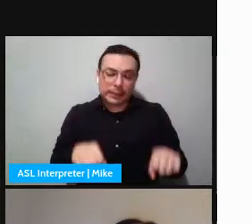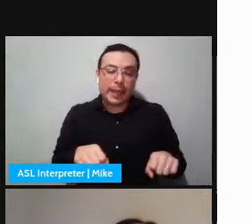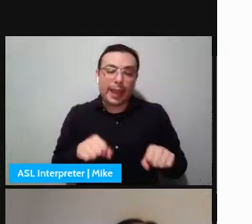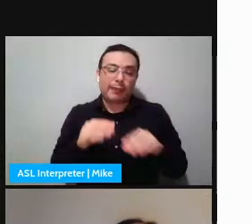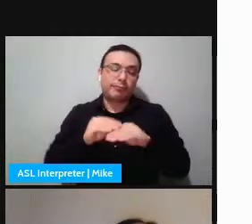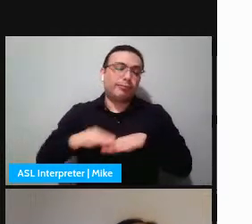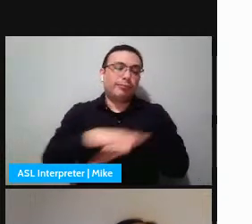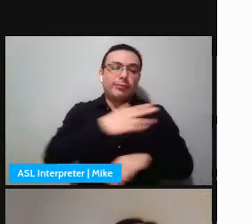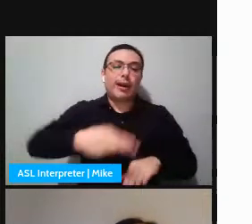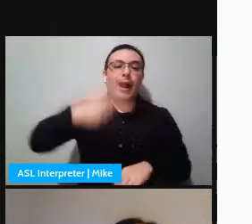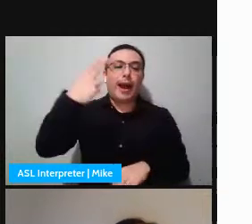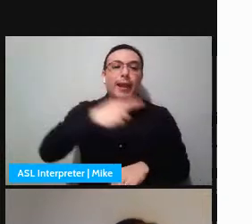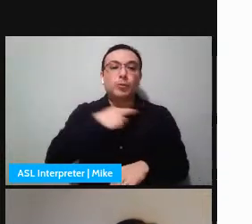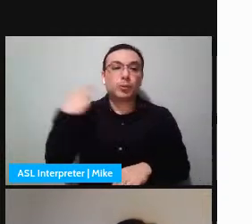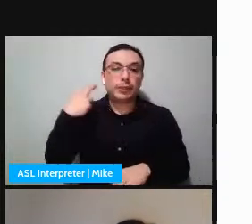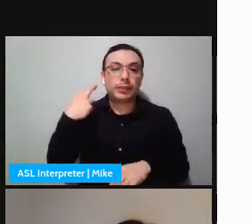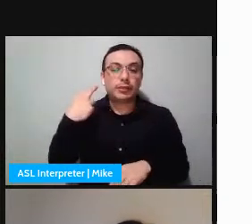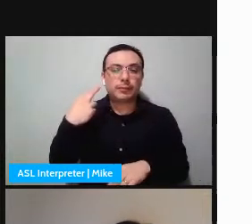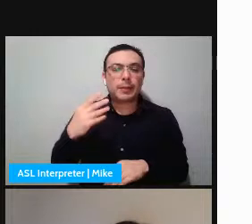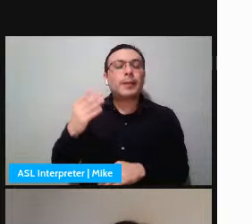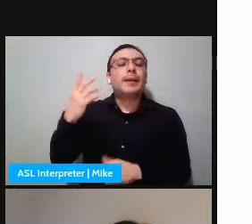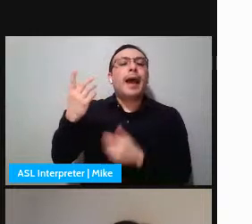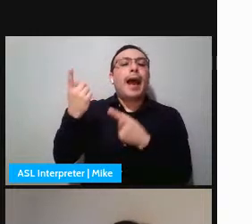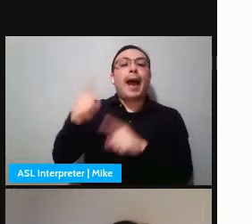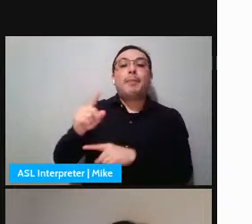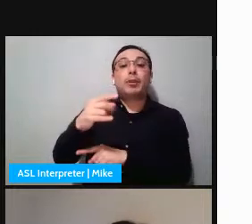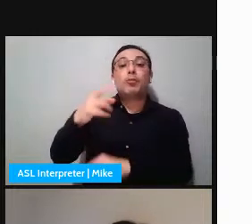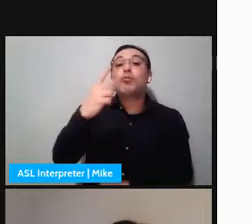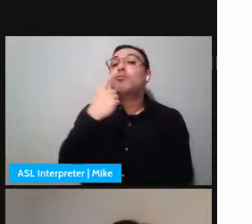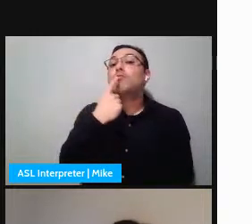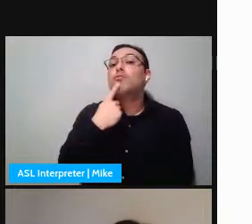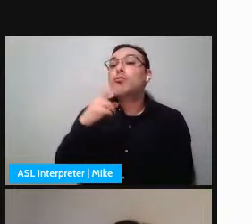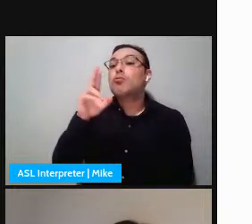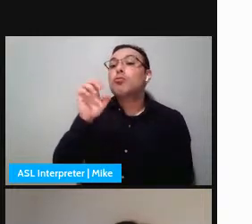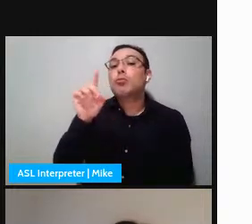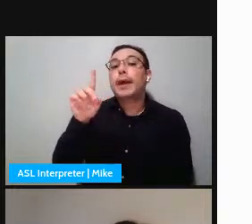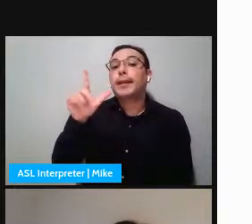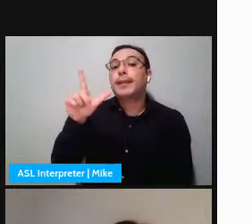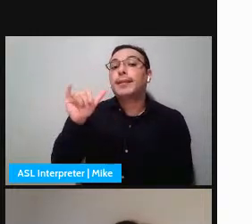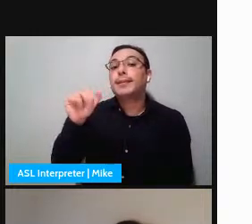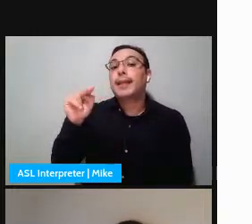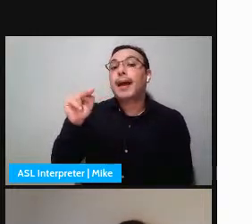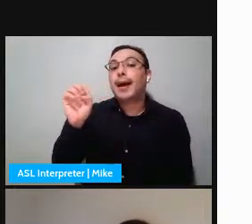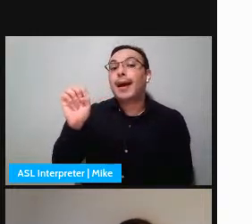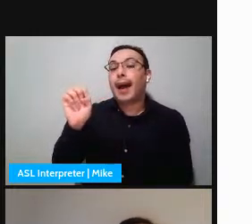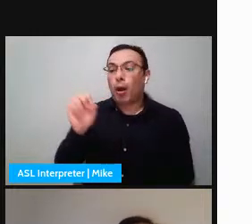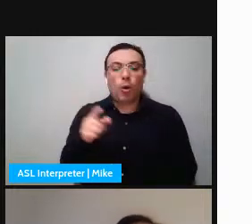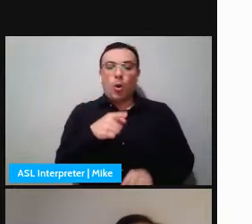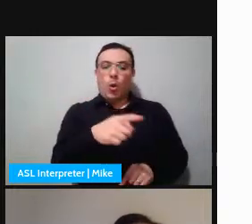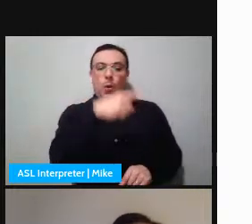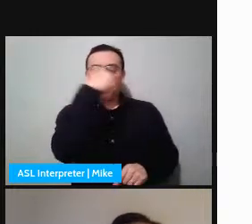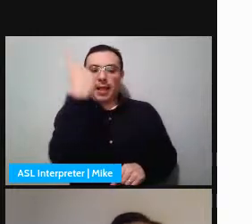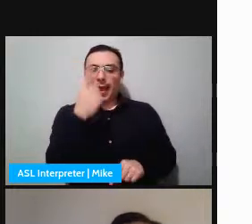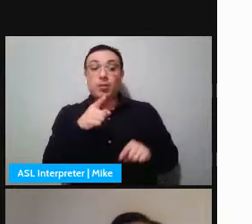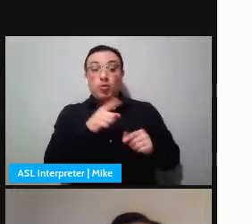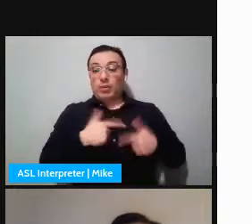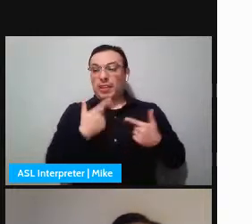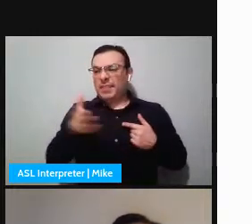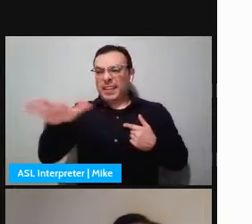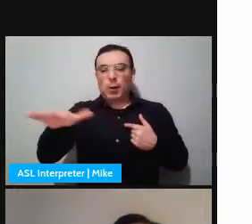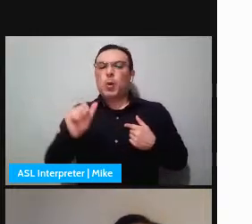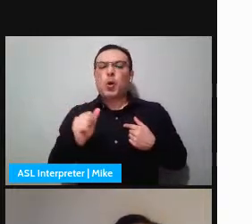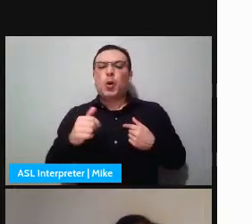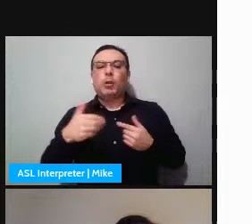African Americans could only live in certain areas. And so more people were condensed into smaller spaces. And again, that puts